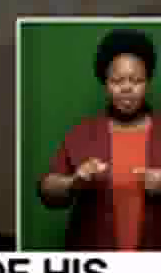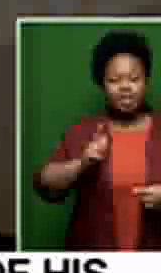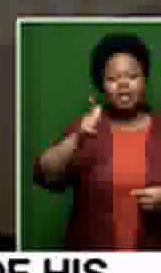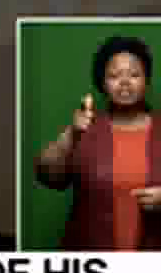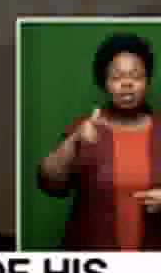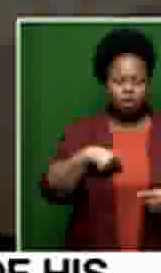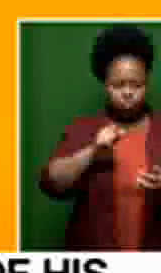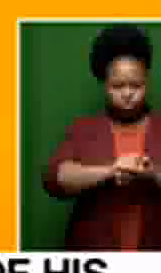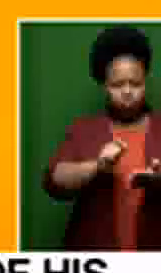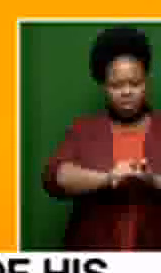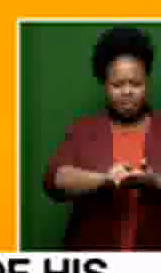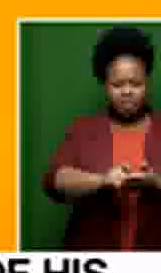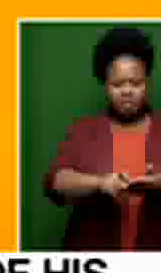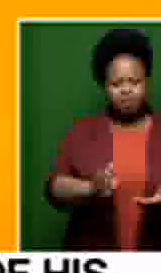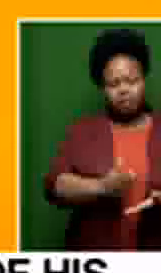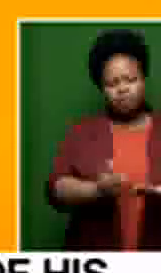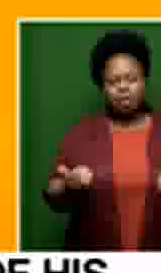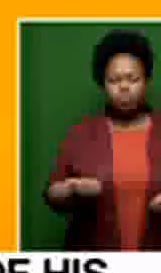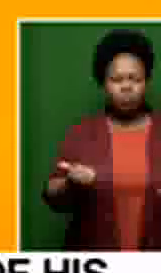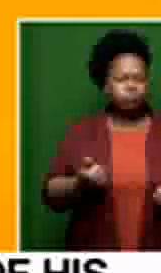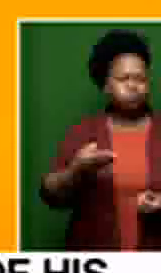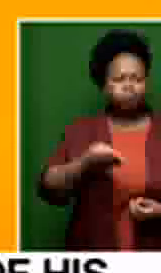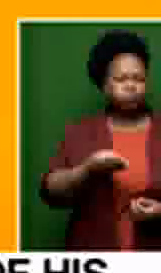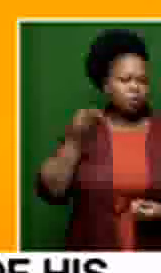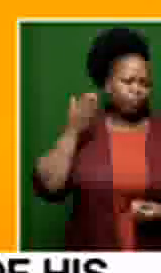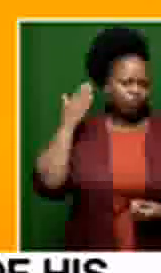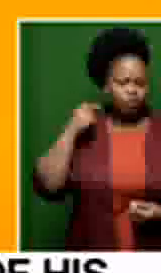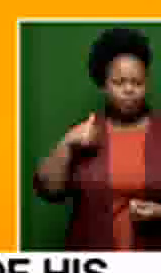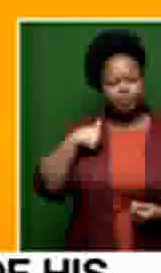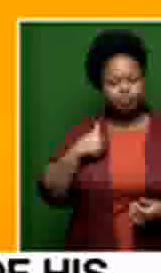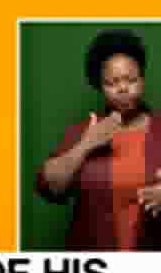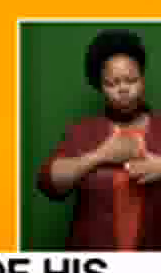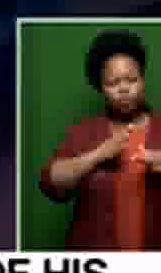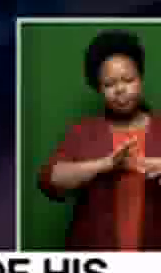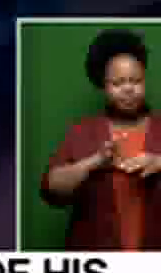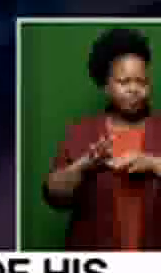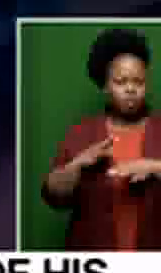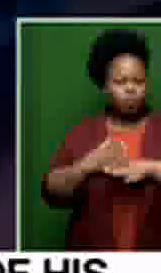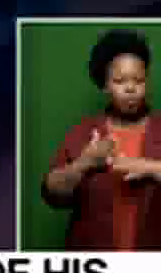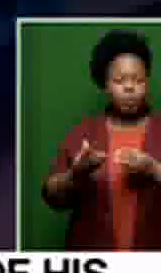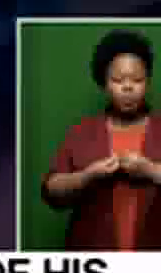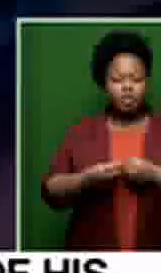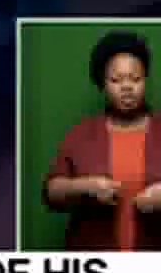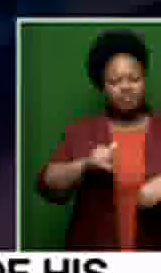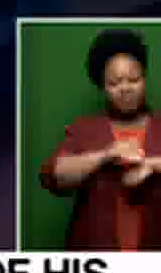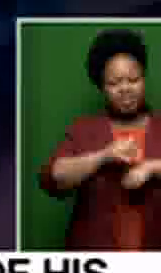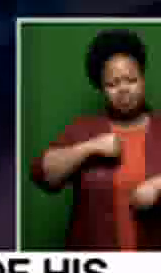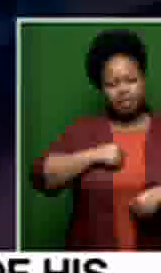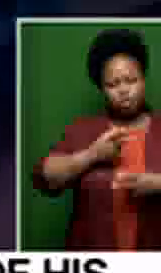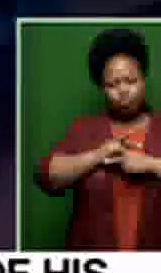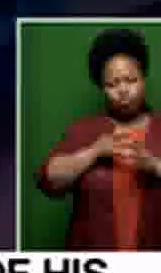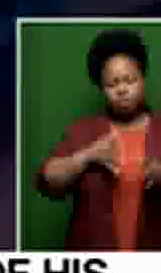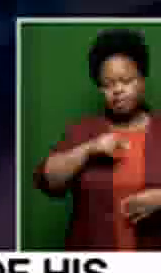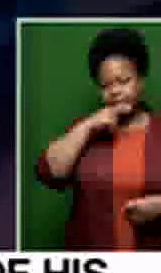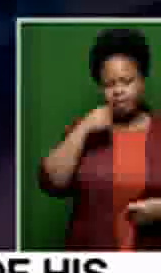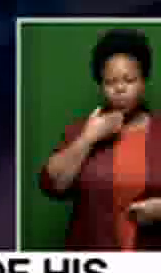actually write the songs down. Some songs had existed before, but I had been closely working with a fellow friend of mine and producer. His